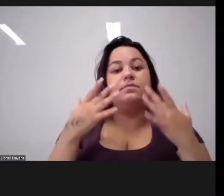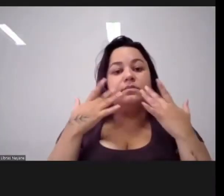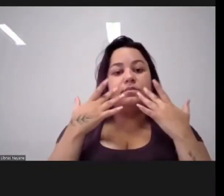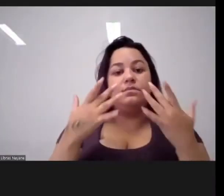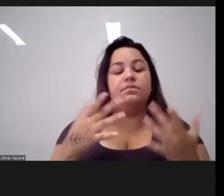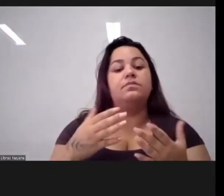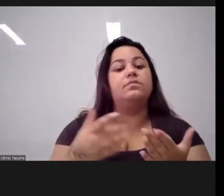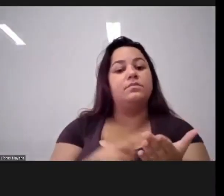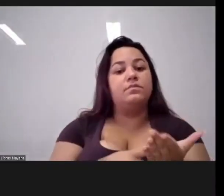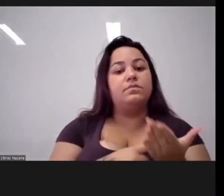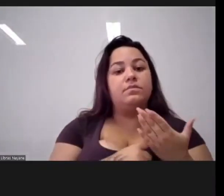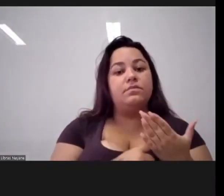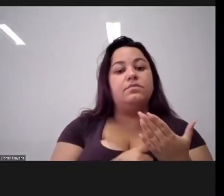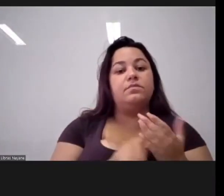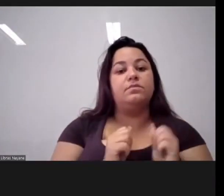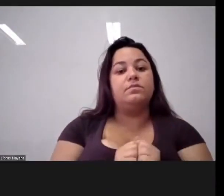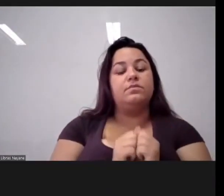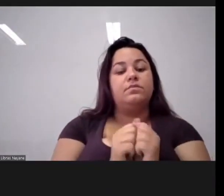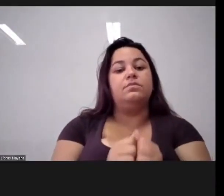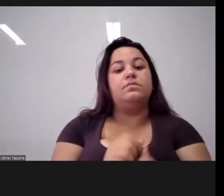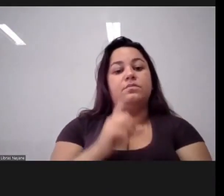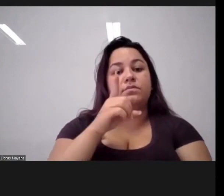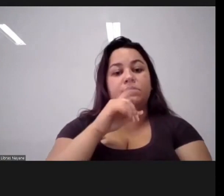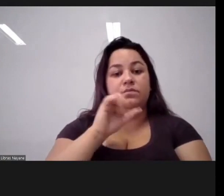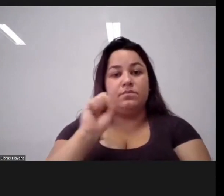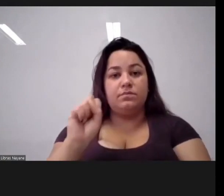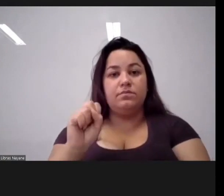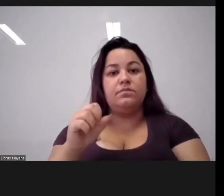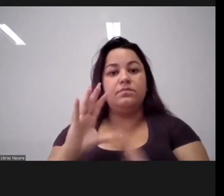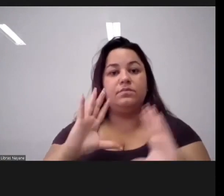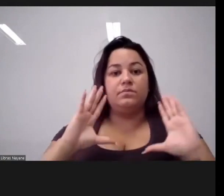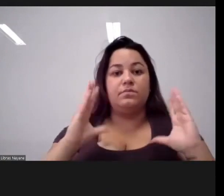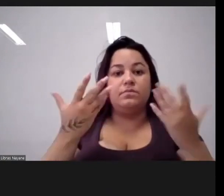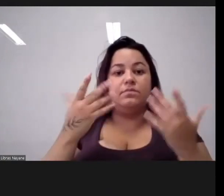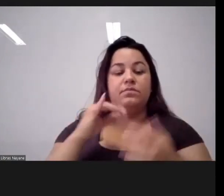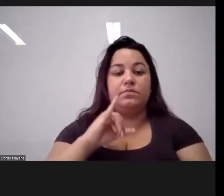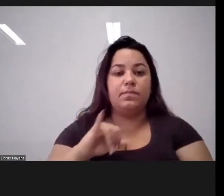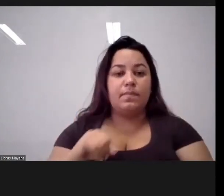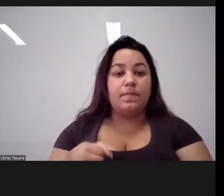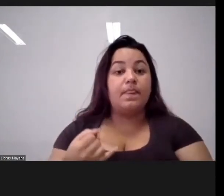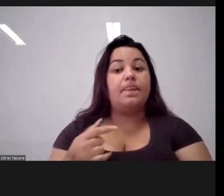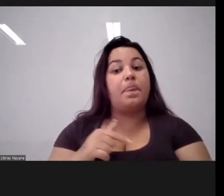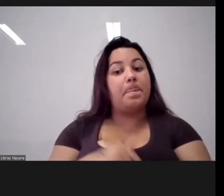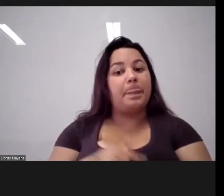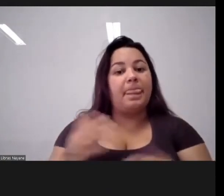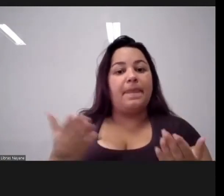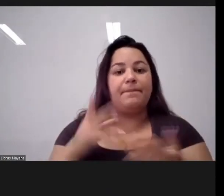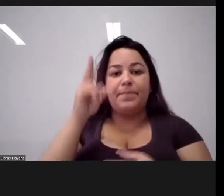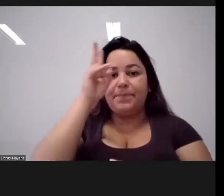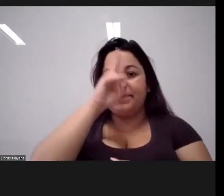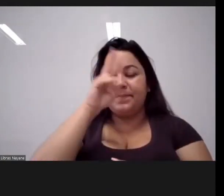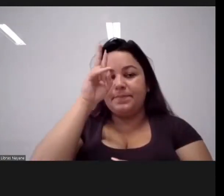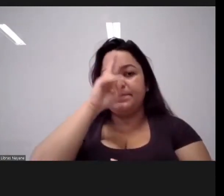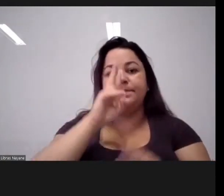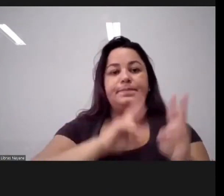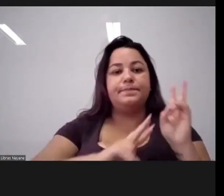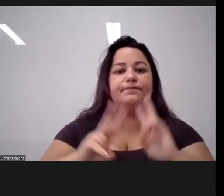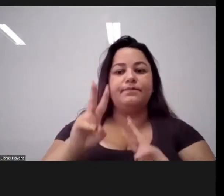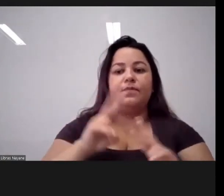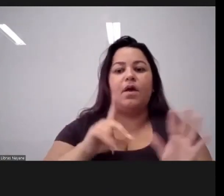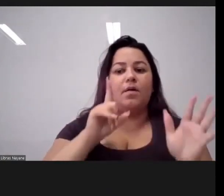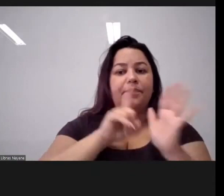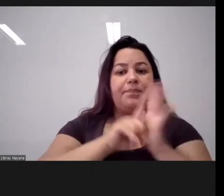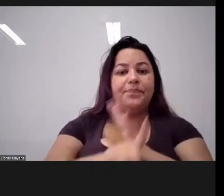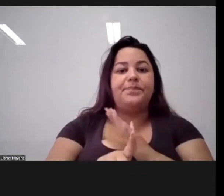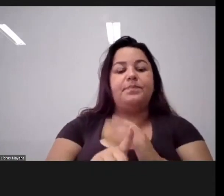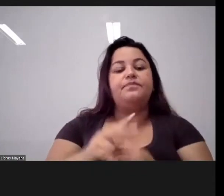and the moderation. And we invite you to be here in the next days of the event. Now we take advantage of the time to also remind you